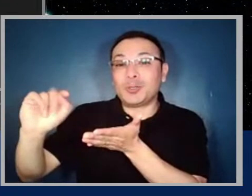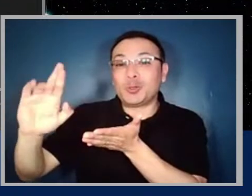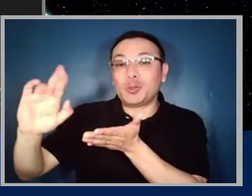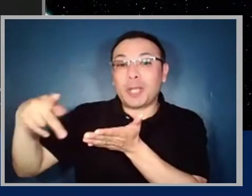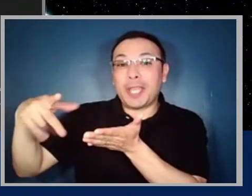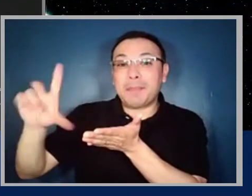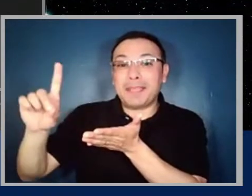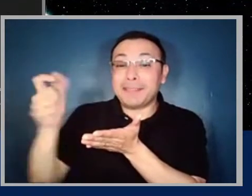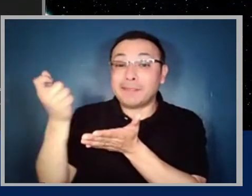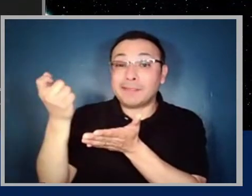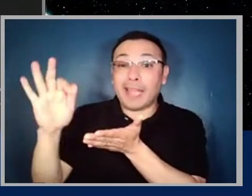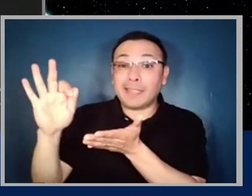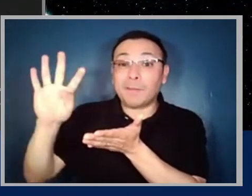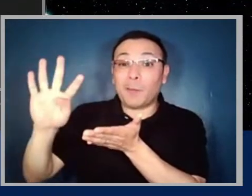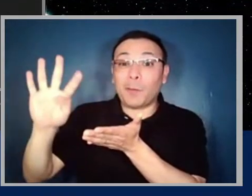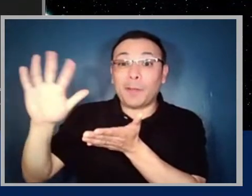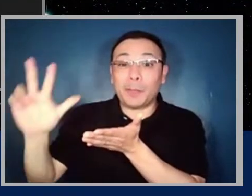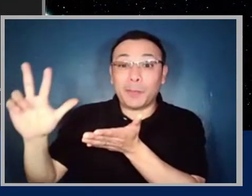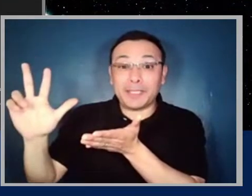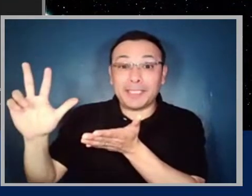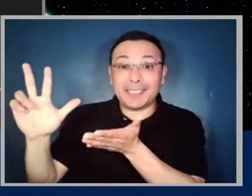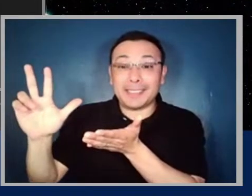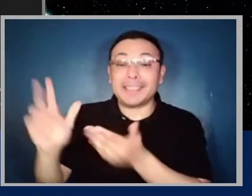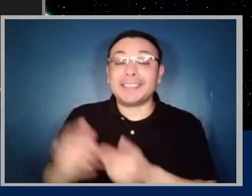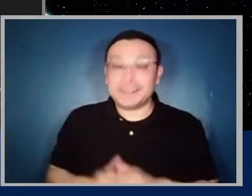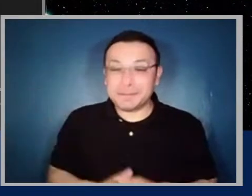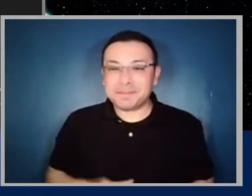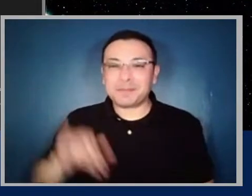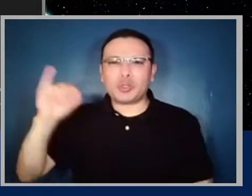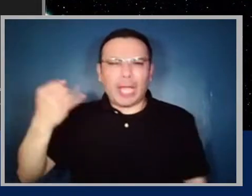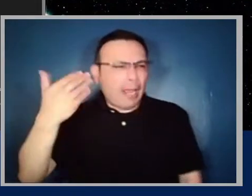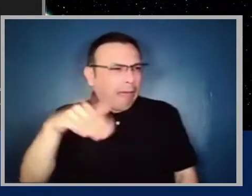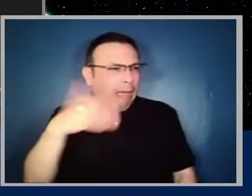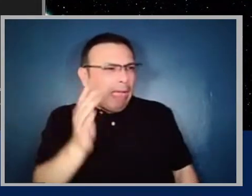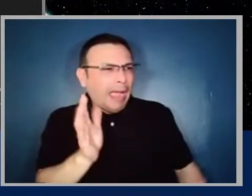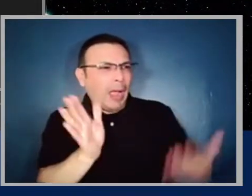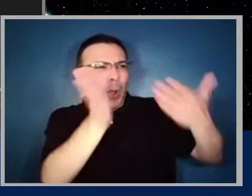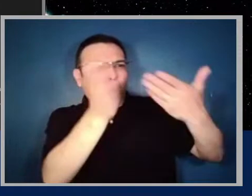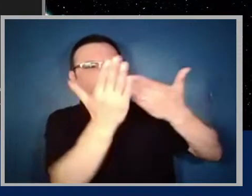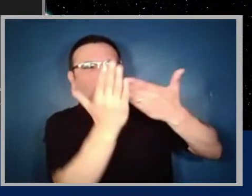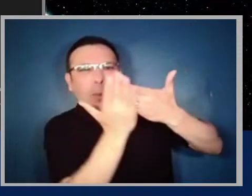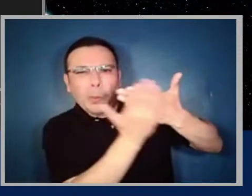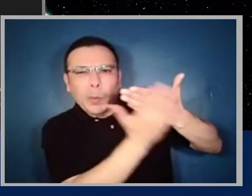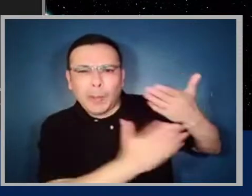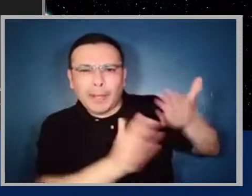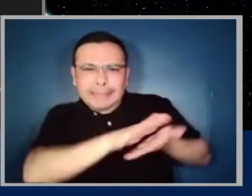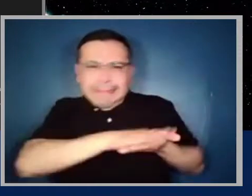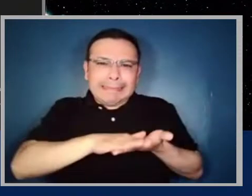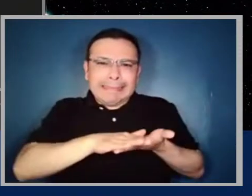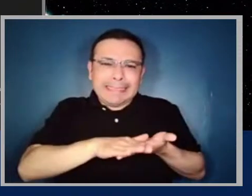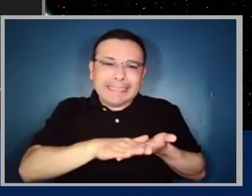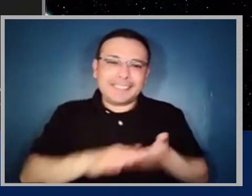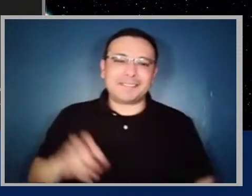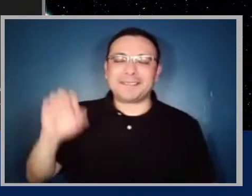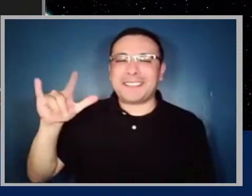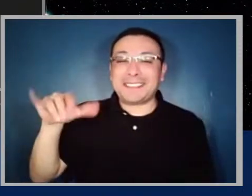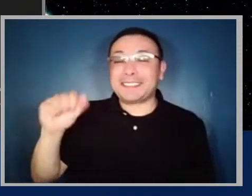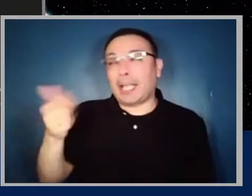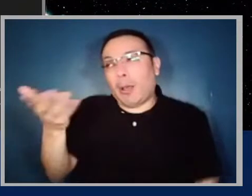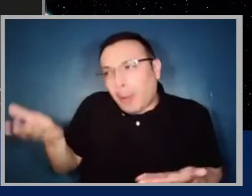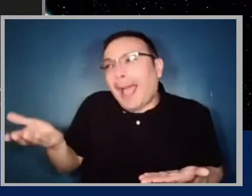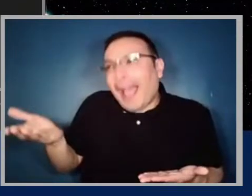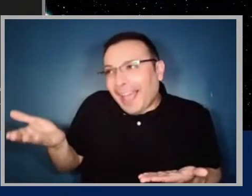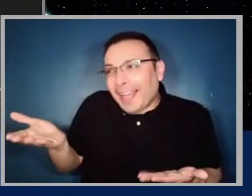Alicia. Like the hull was a lot cleaner. Well, yeah. I mean, it was also not. It was in dry dock, I think, at that point too. But but there